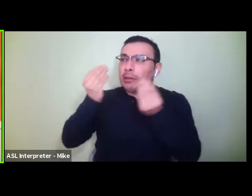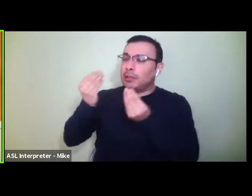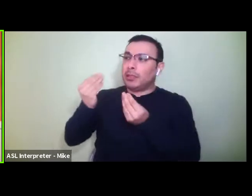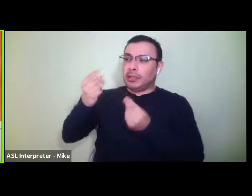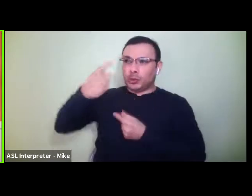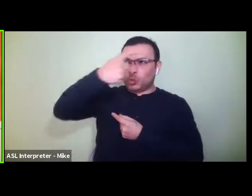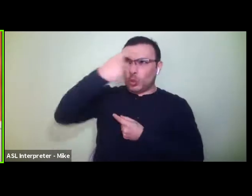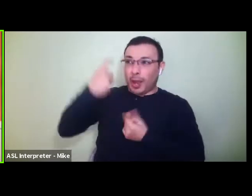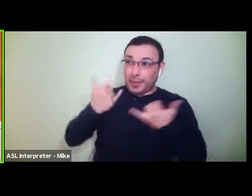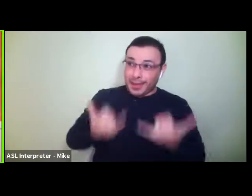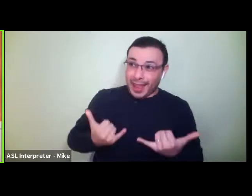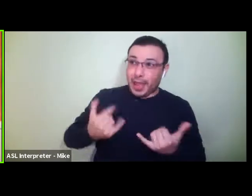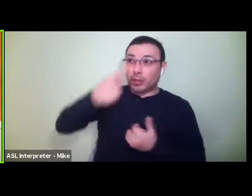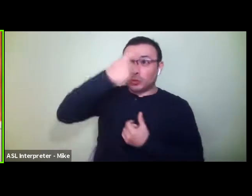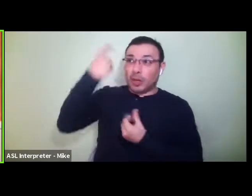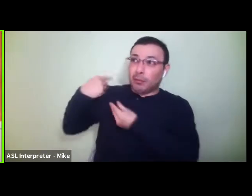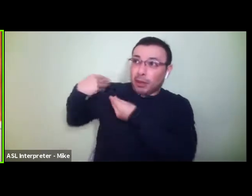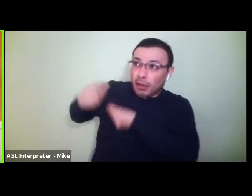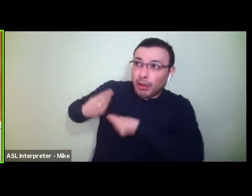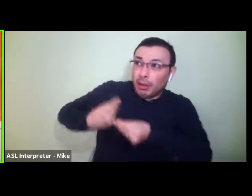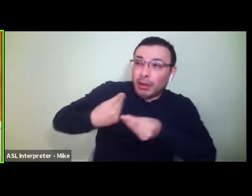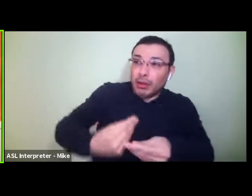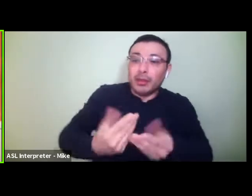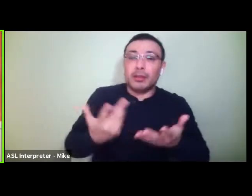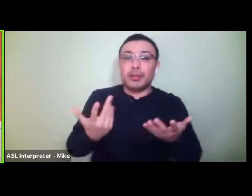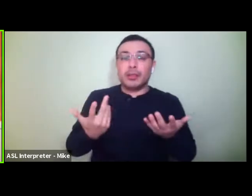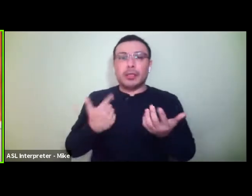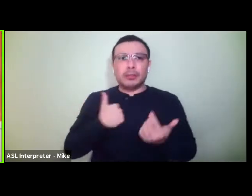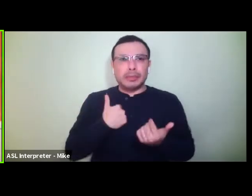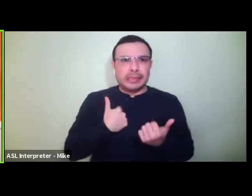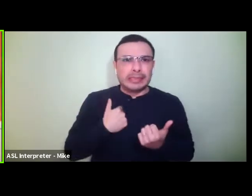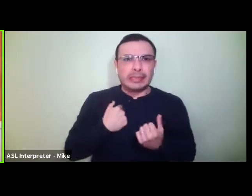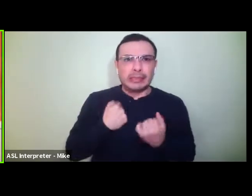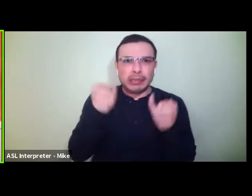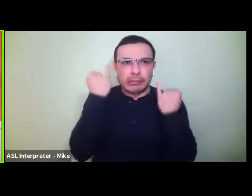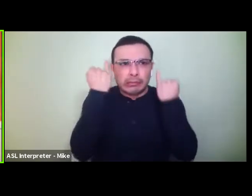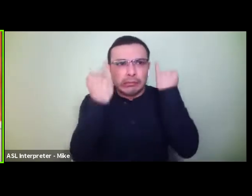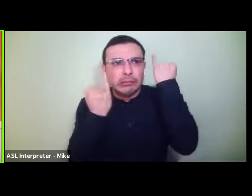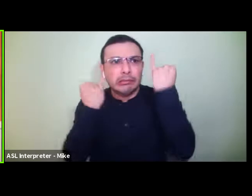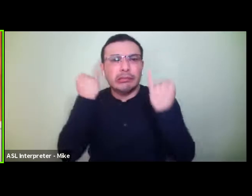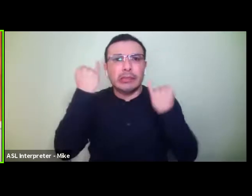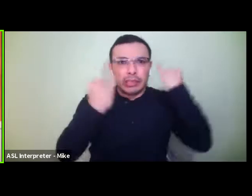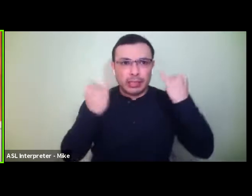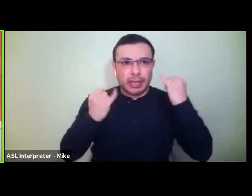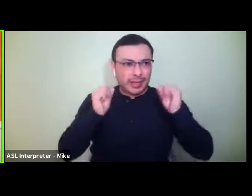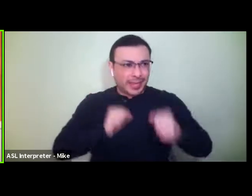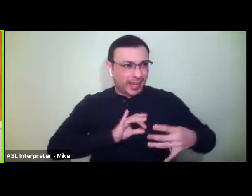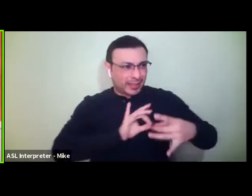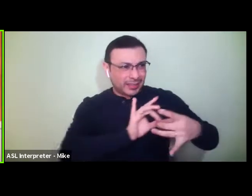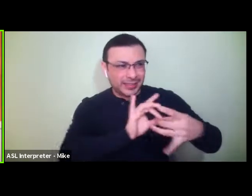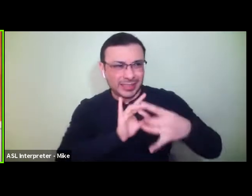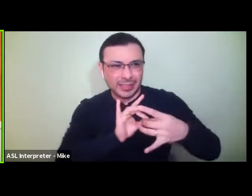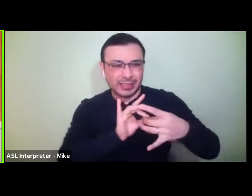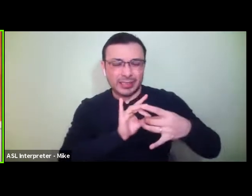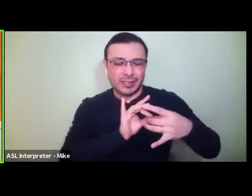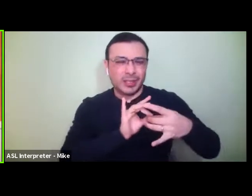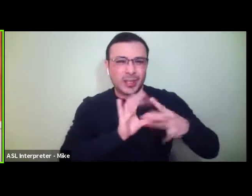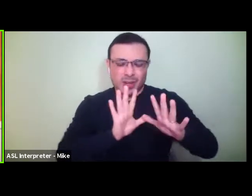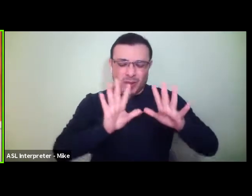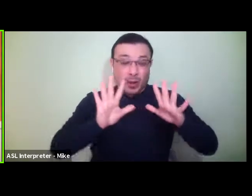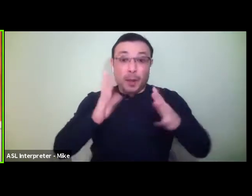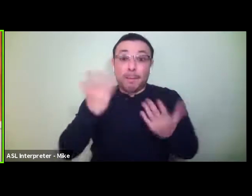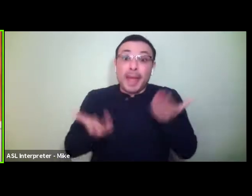edge of losing my fragile grip on my ability to socially function and end up either